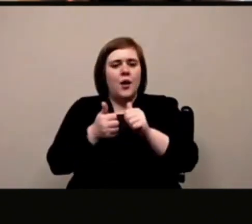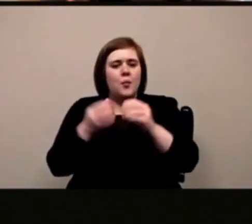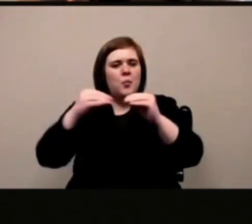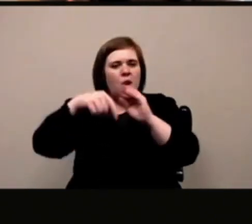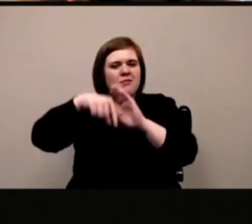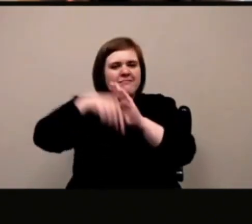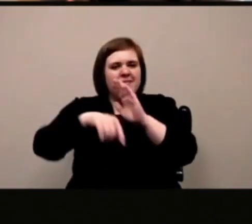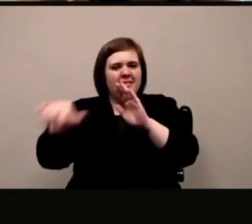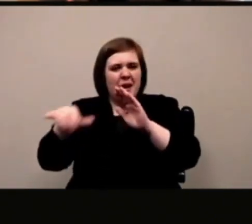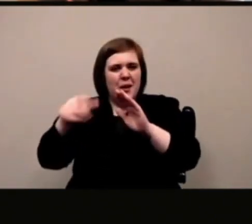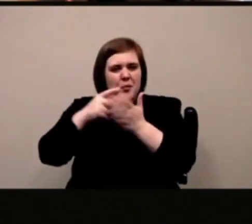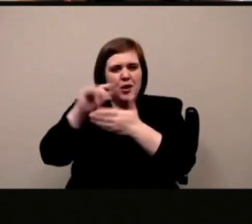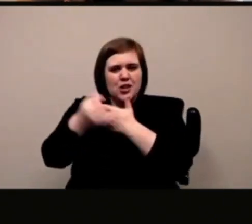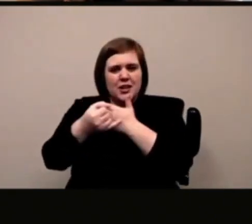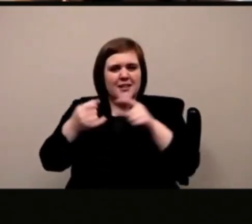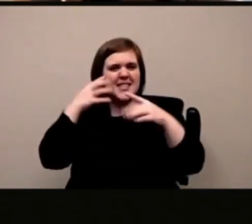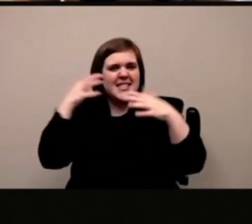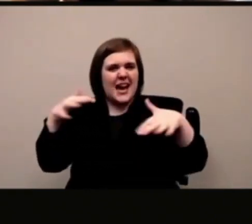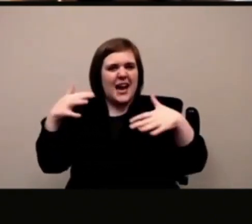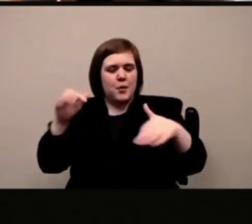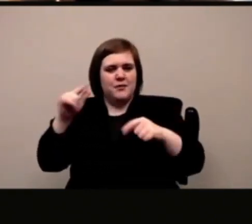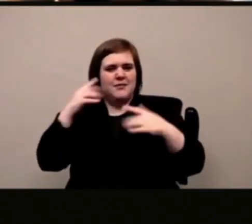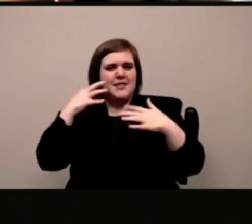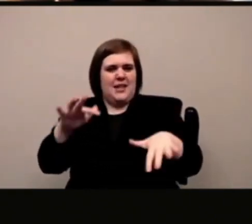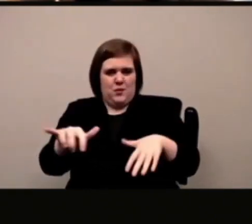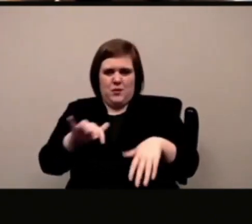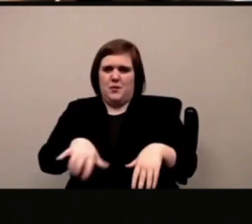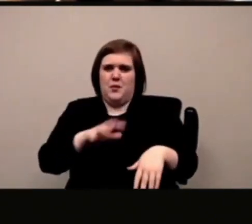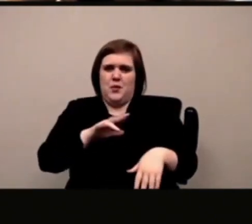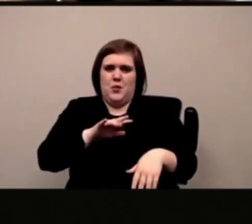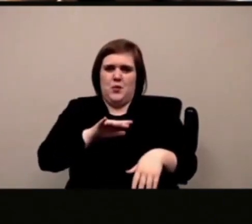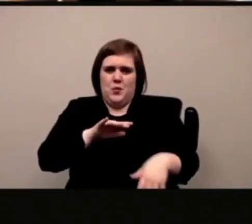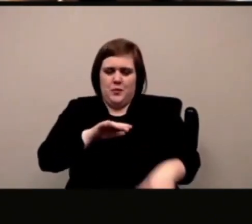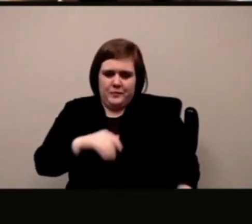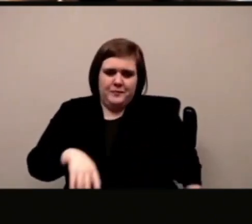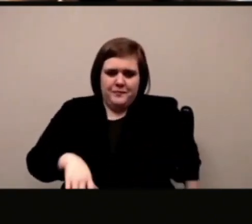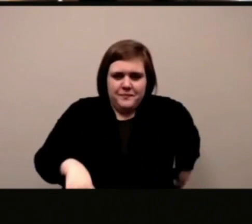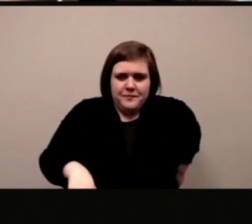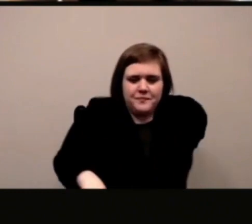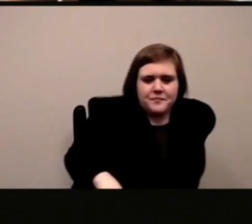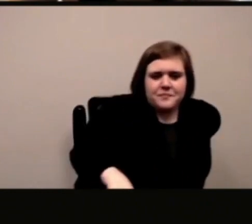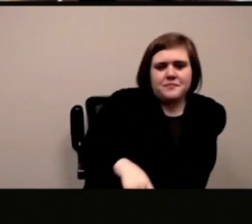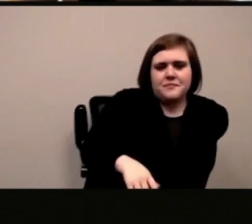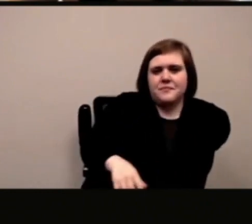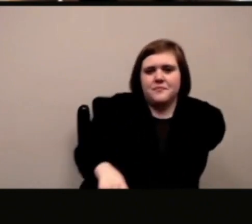Sound would be cool. Oh, Well, I'll get oh, on that. oh my.